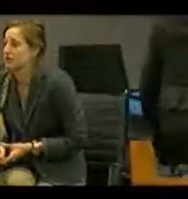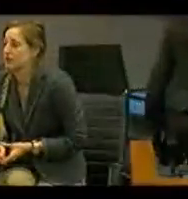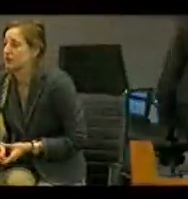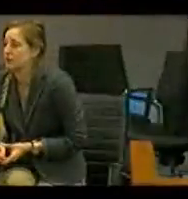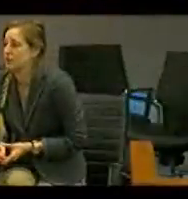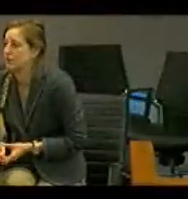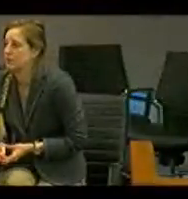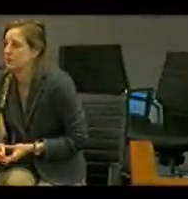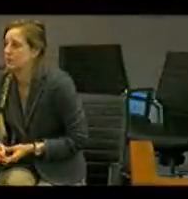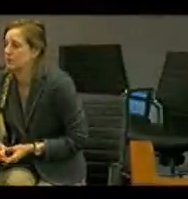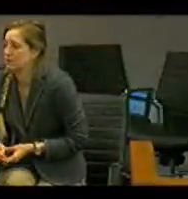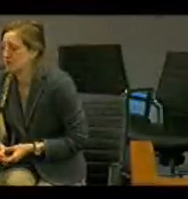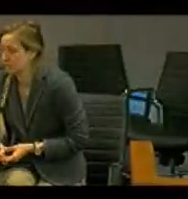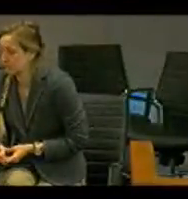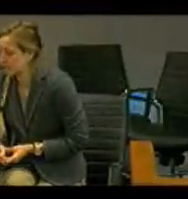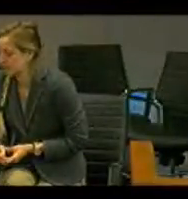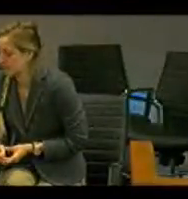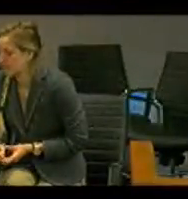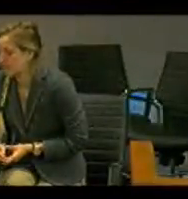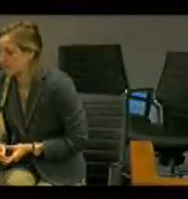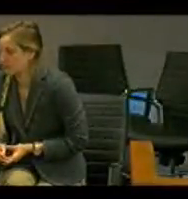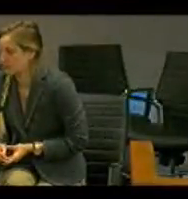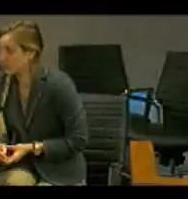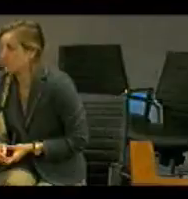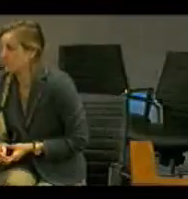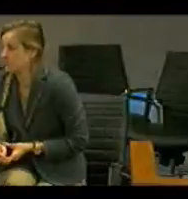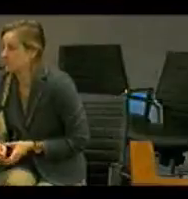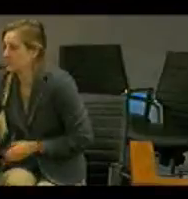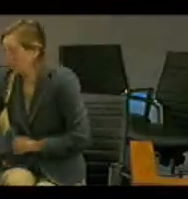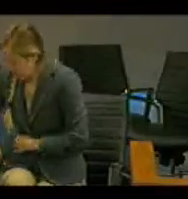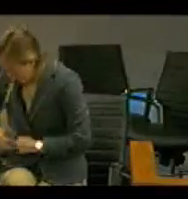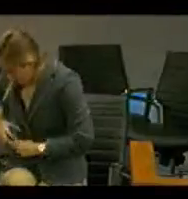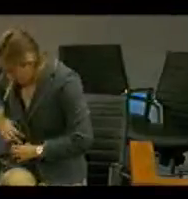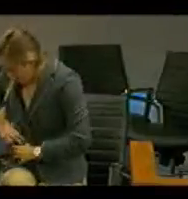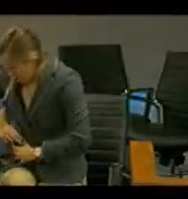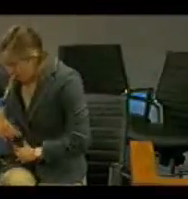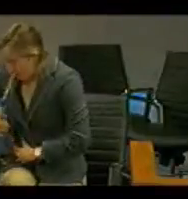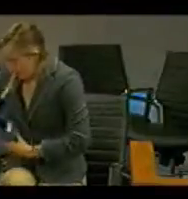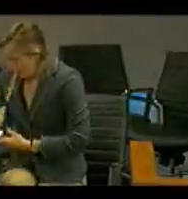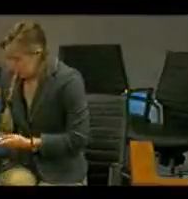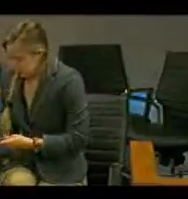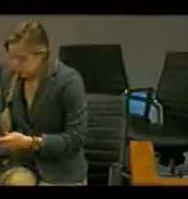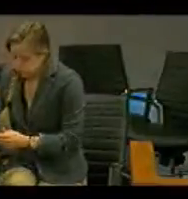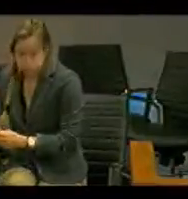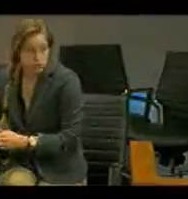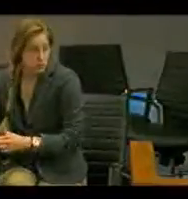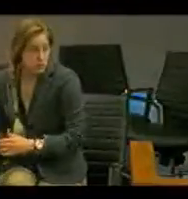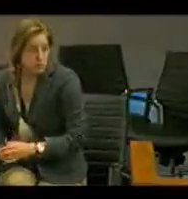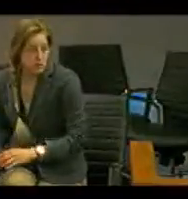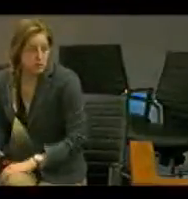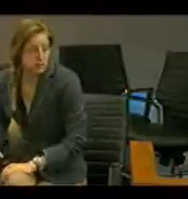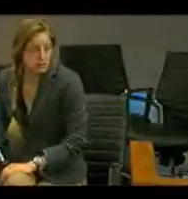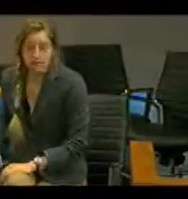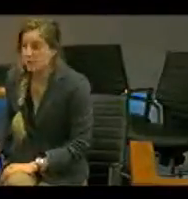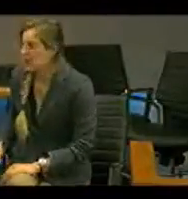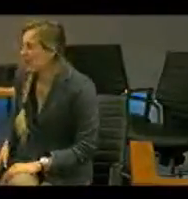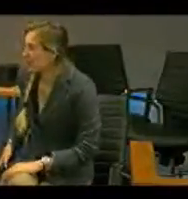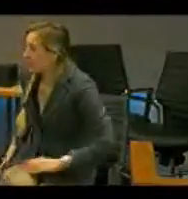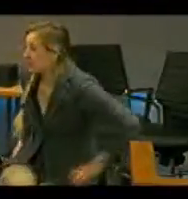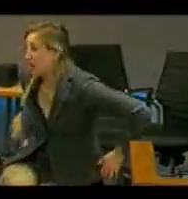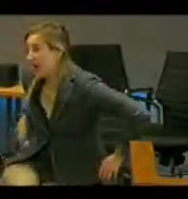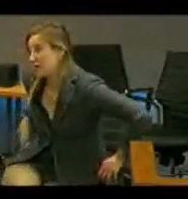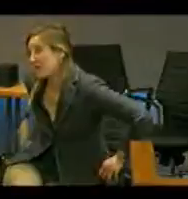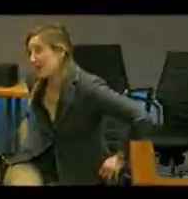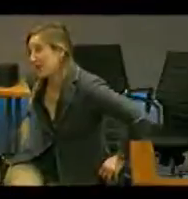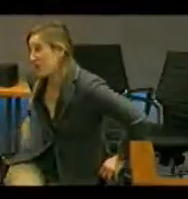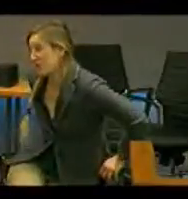Is that your dog, Karen? Oh, no, it's my sister's dog. What kind of dog is he? A mix, but